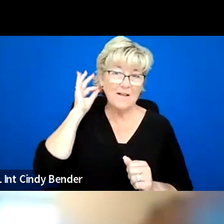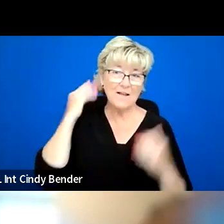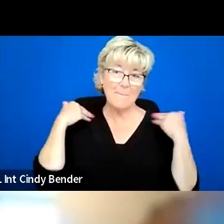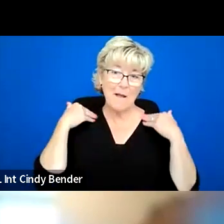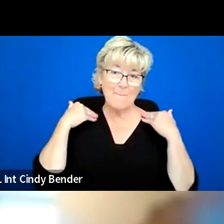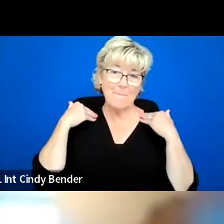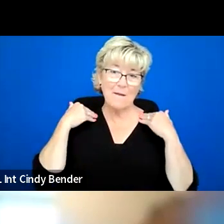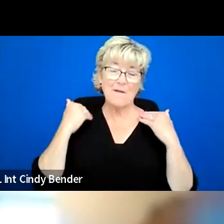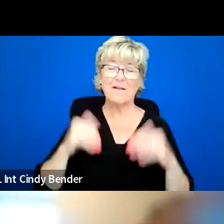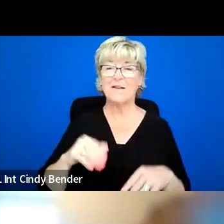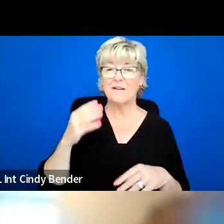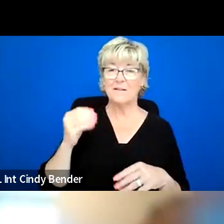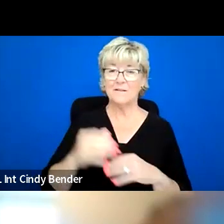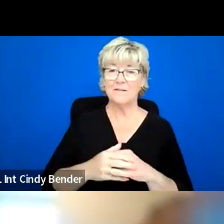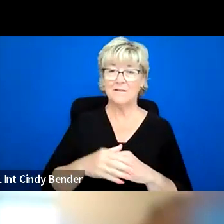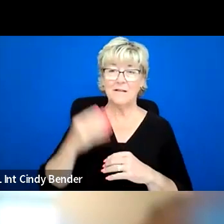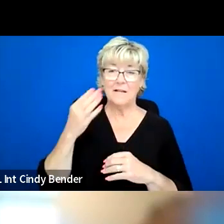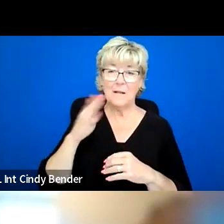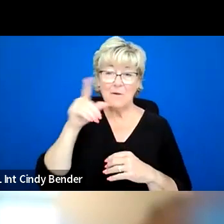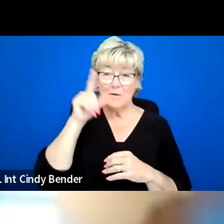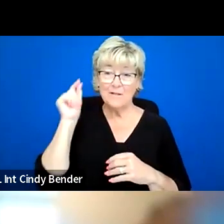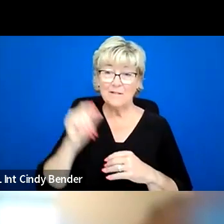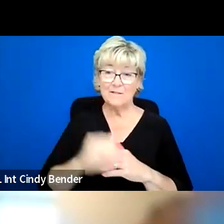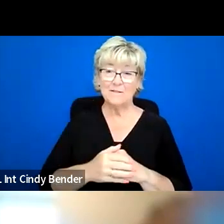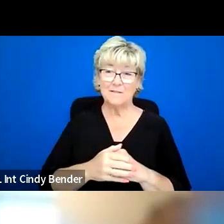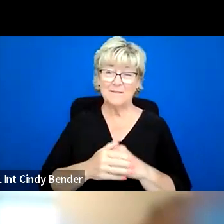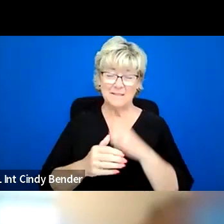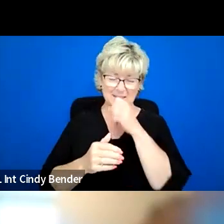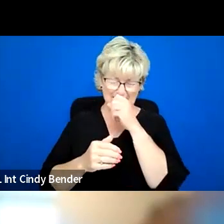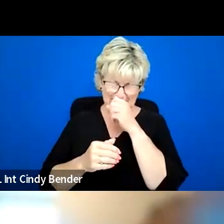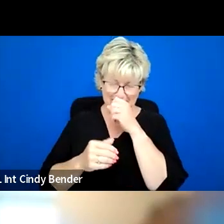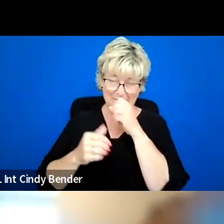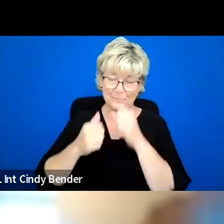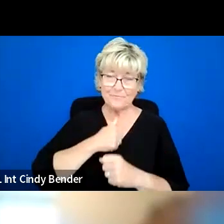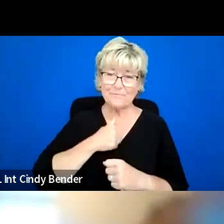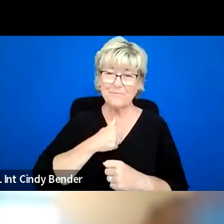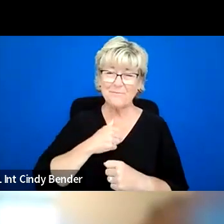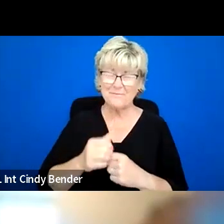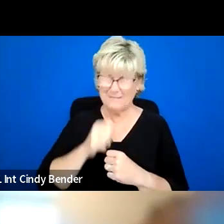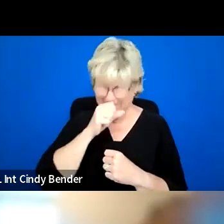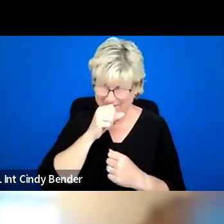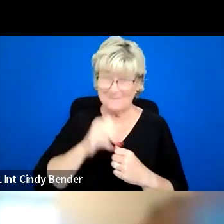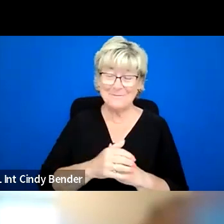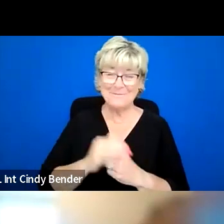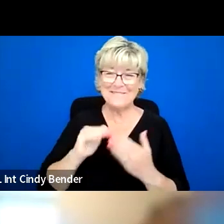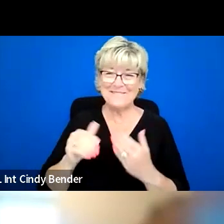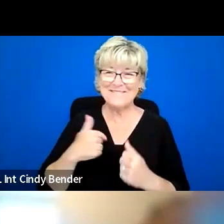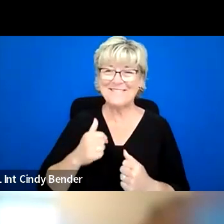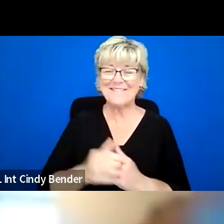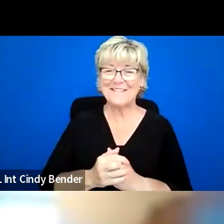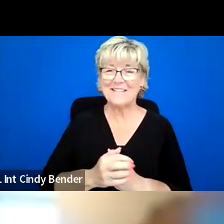a bob cut, and blue glasses. So I apologize for missing that.